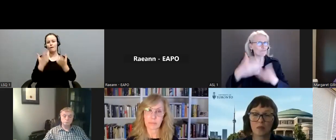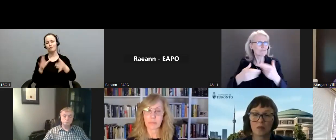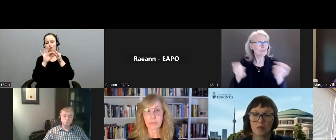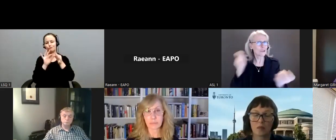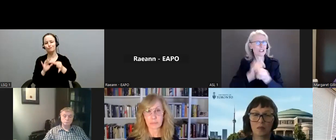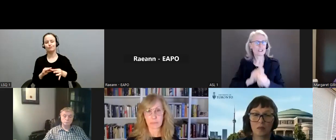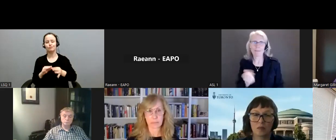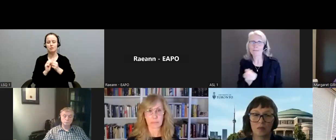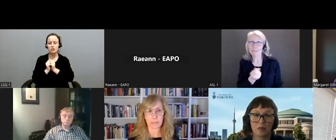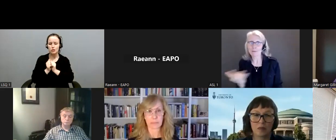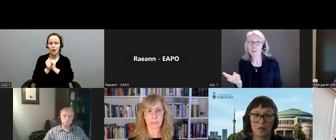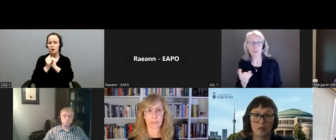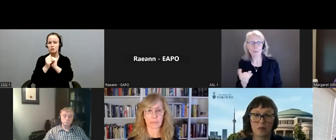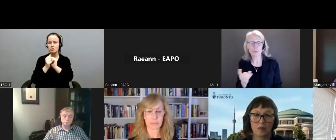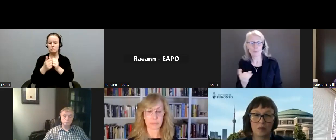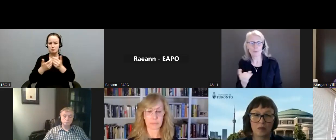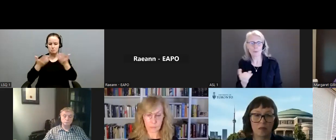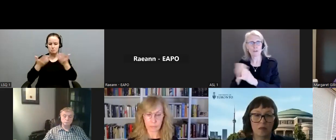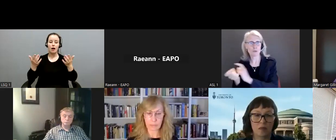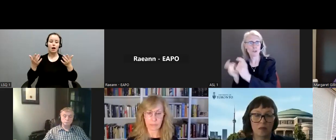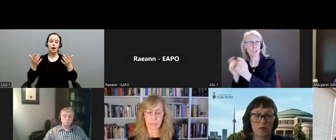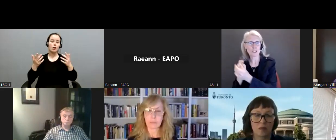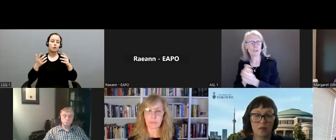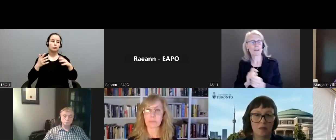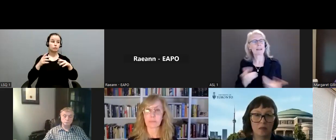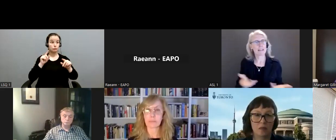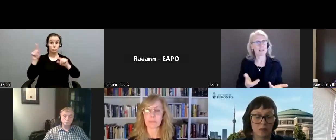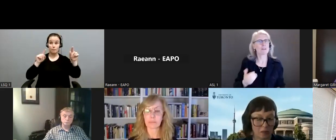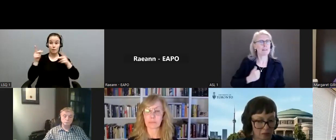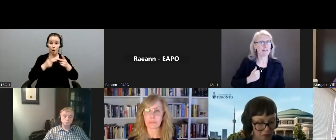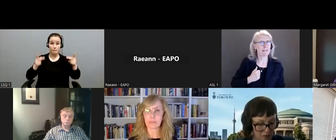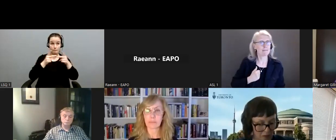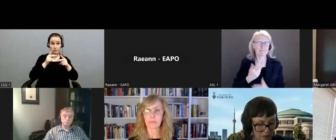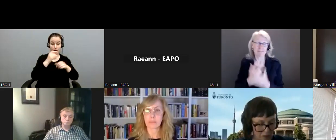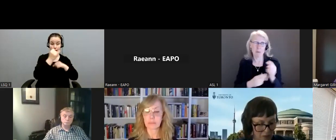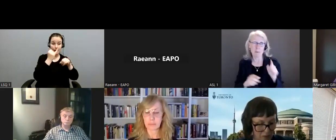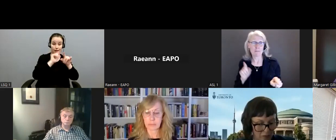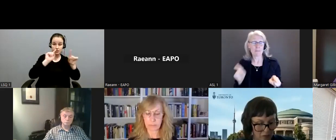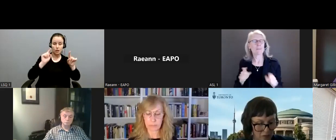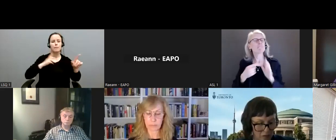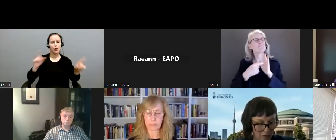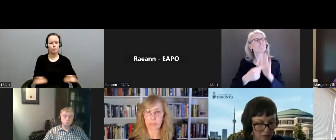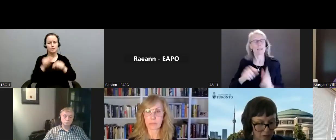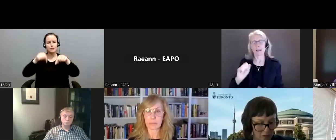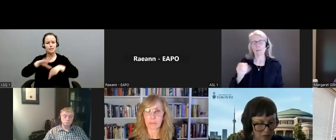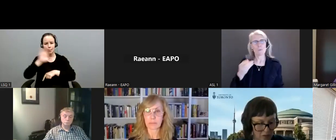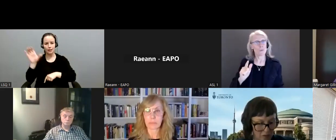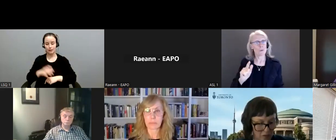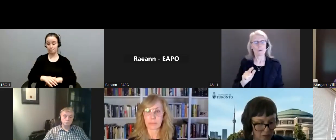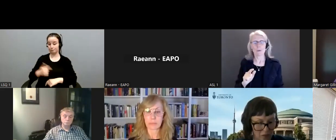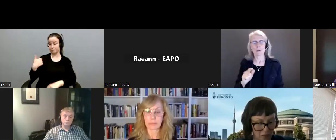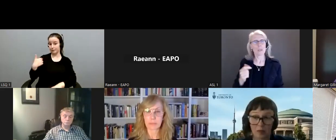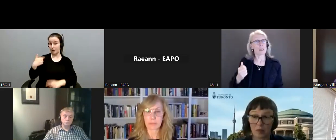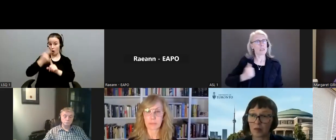place both at the international level and here at home. In April, we had the largest number of Canadian